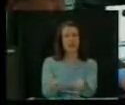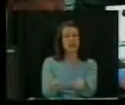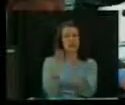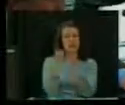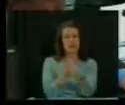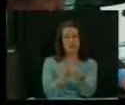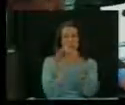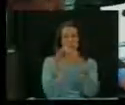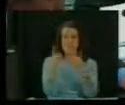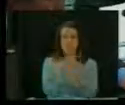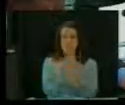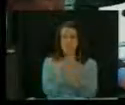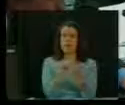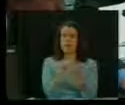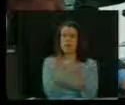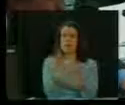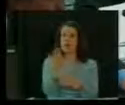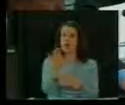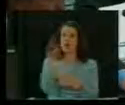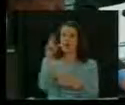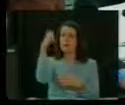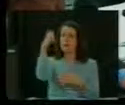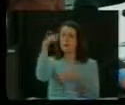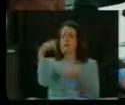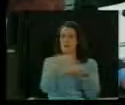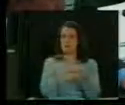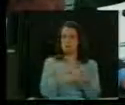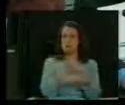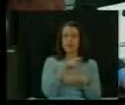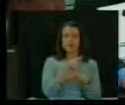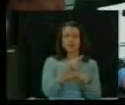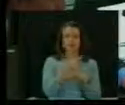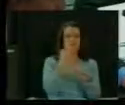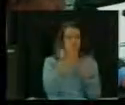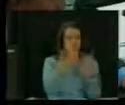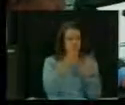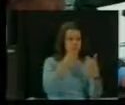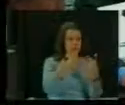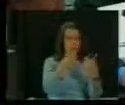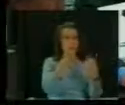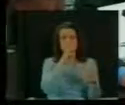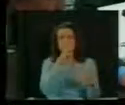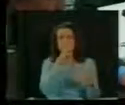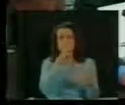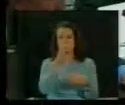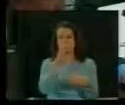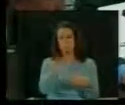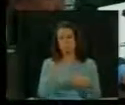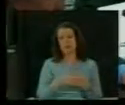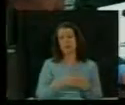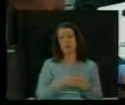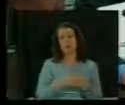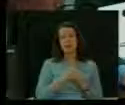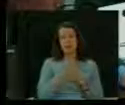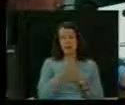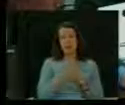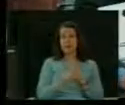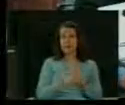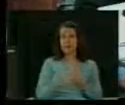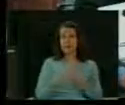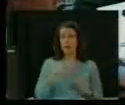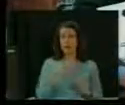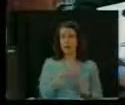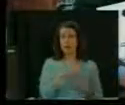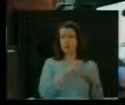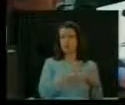to every elected official, every department of Knox County government. They have applied it to